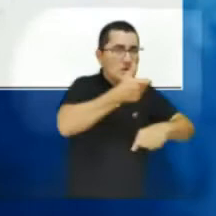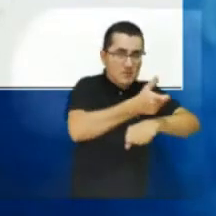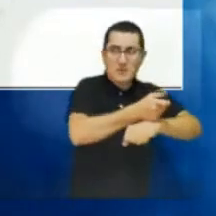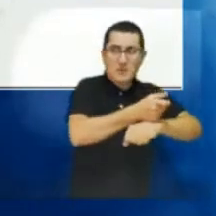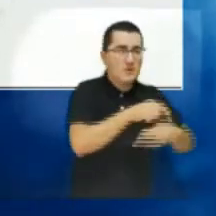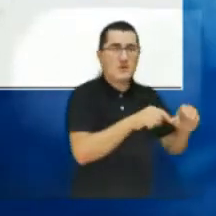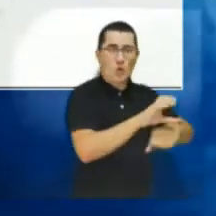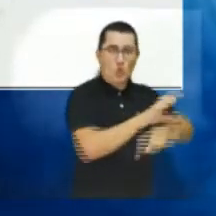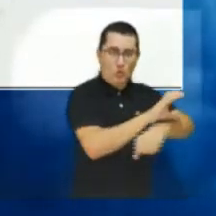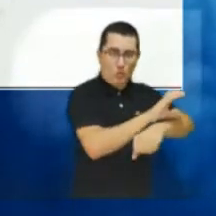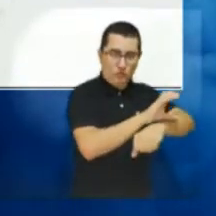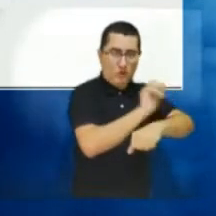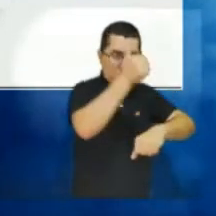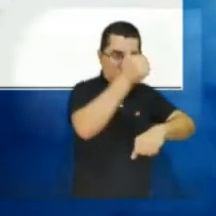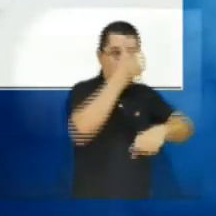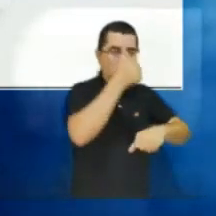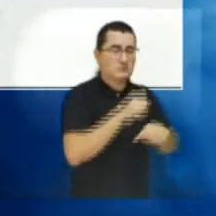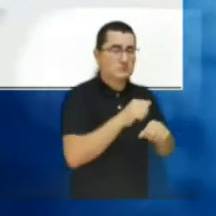Being able